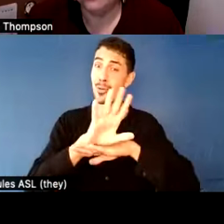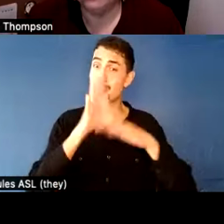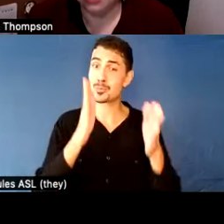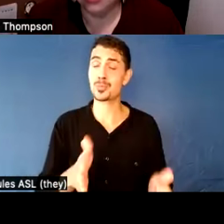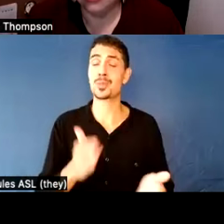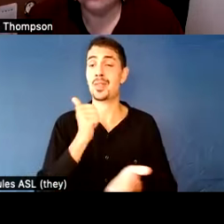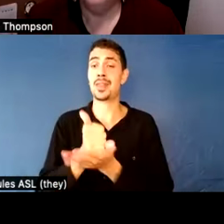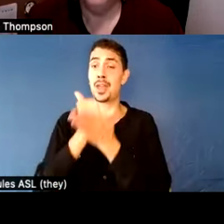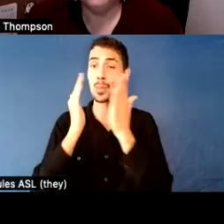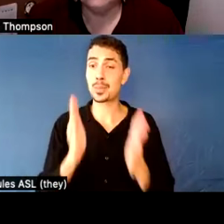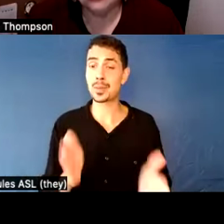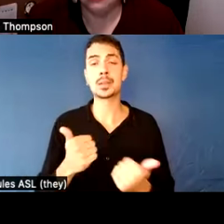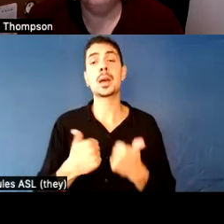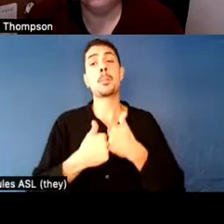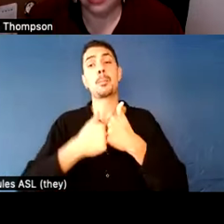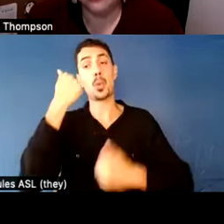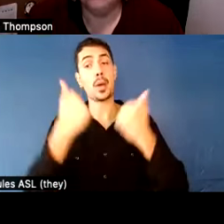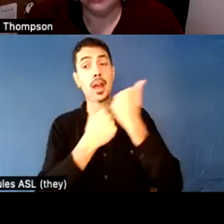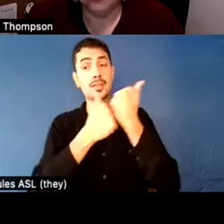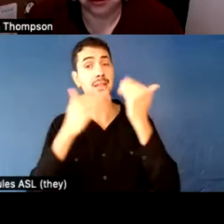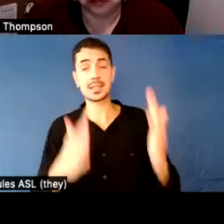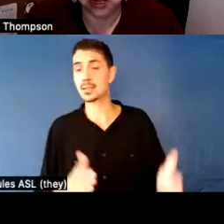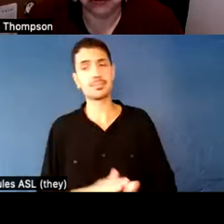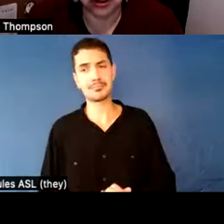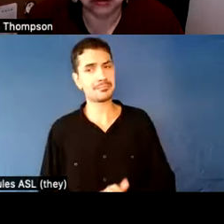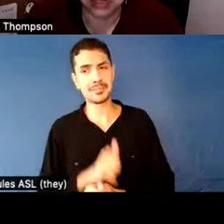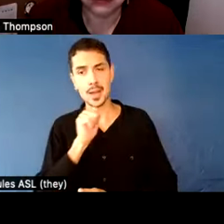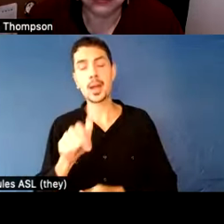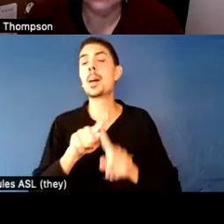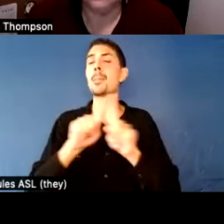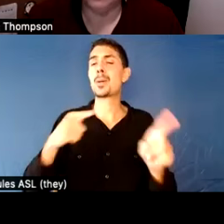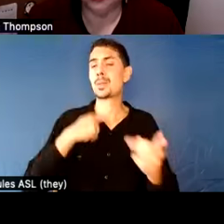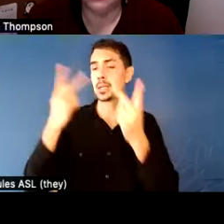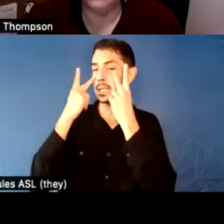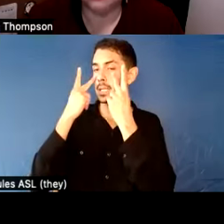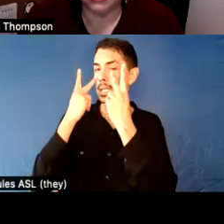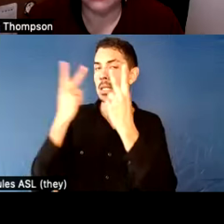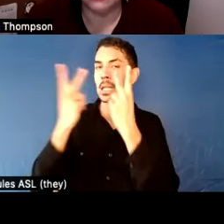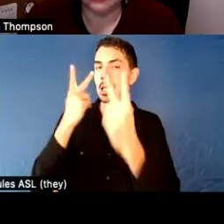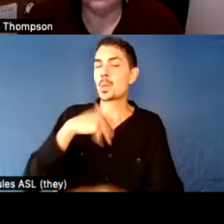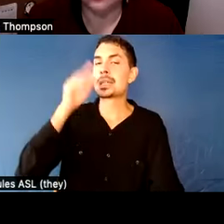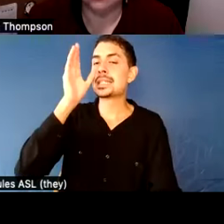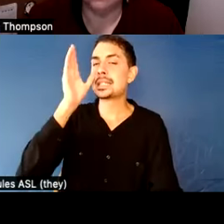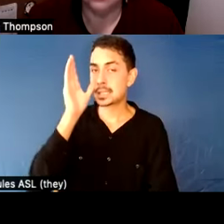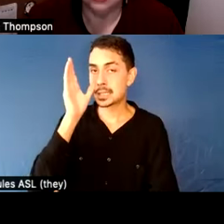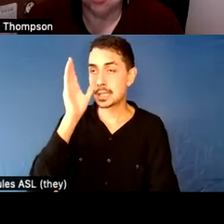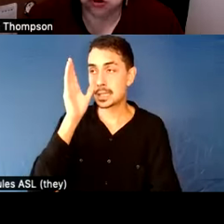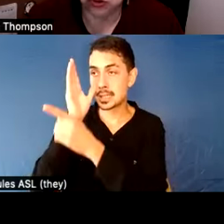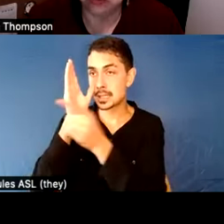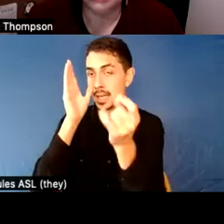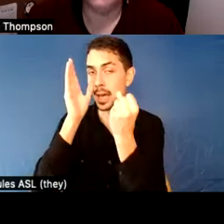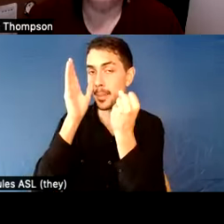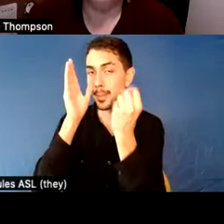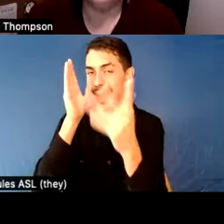advocates are not, but we see a lot of people, and lots of us have experienced a lot of stuff. So, or